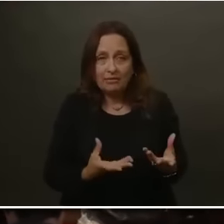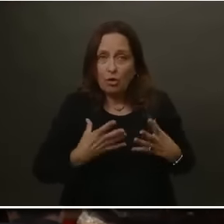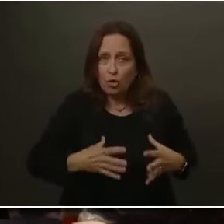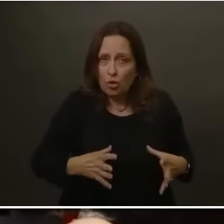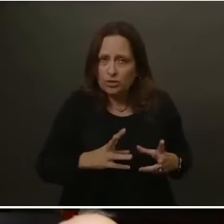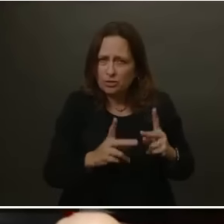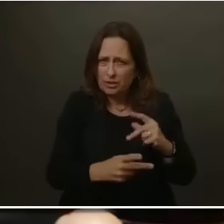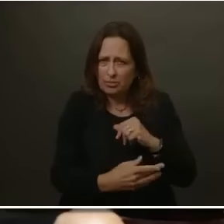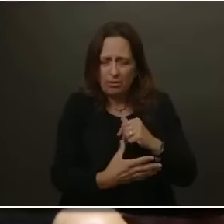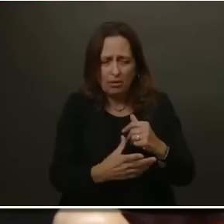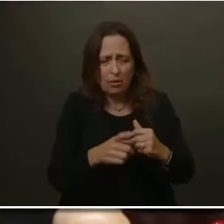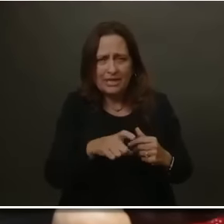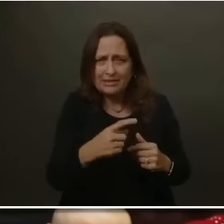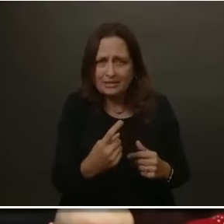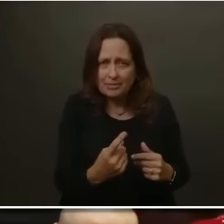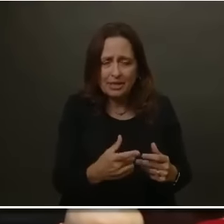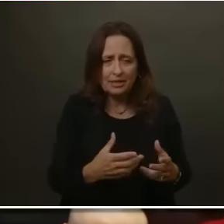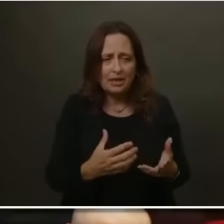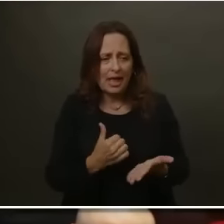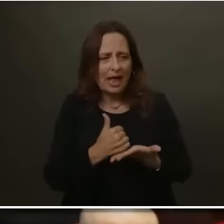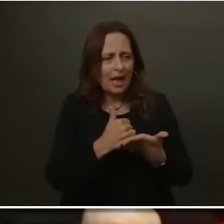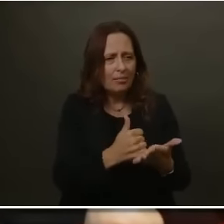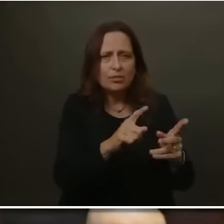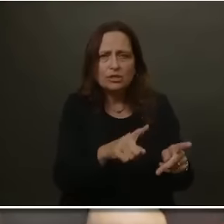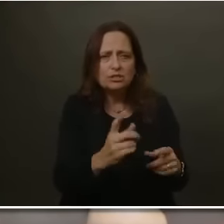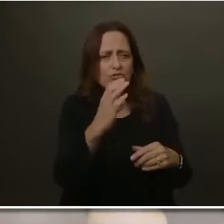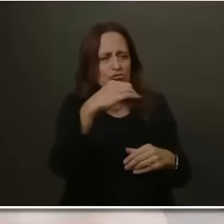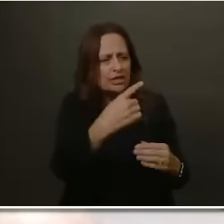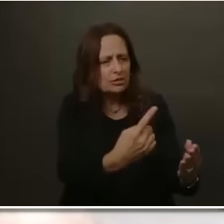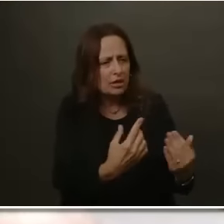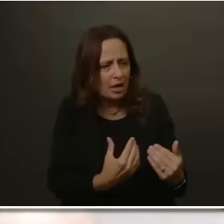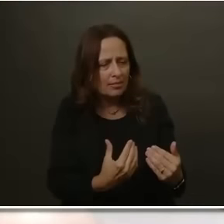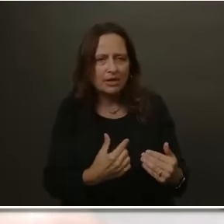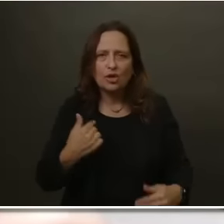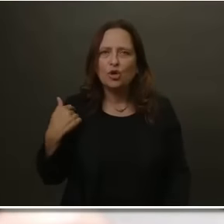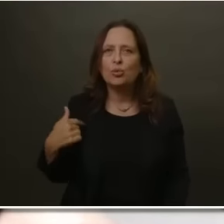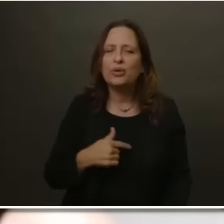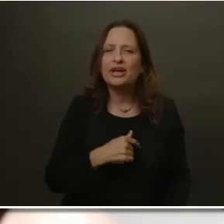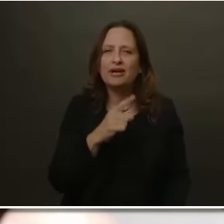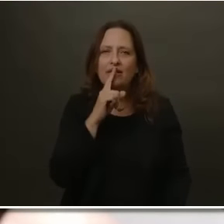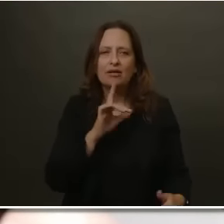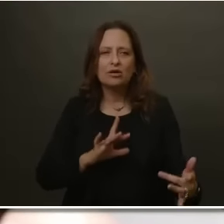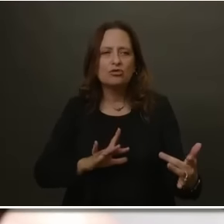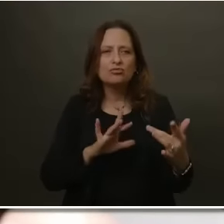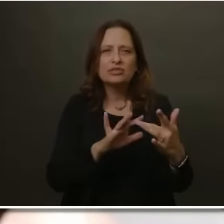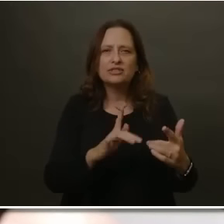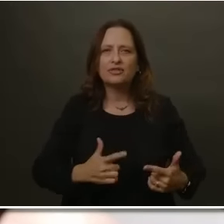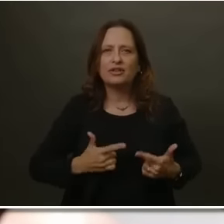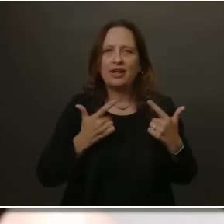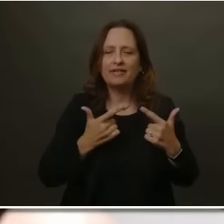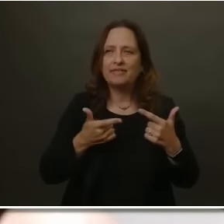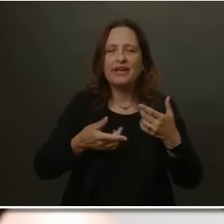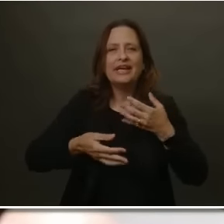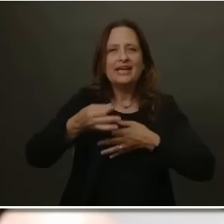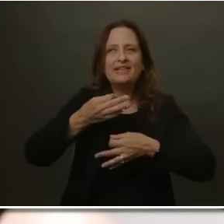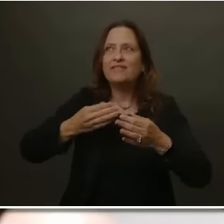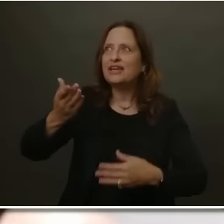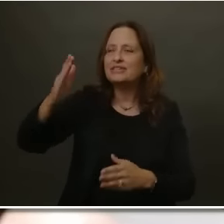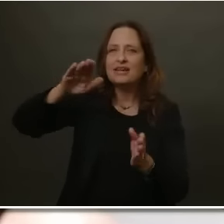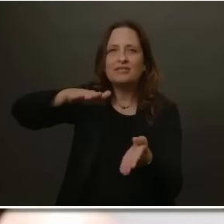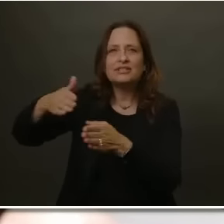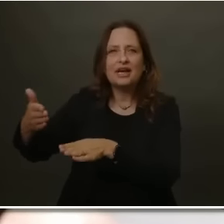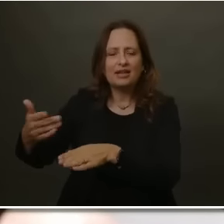the stranger, we are reaching out for life in the face of death. We have access to life